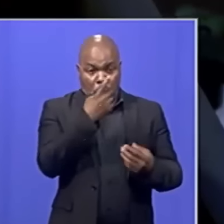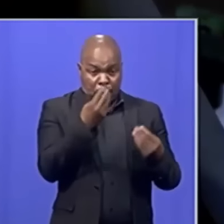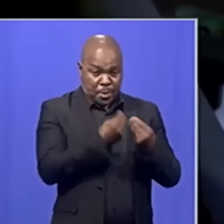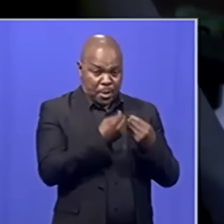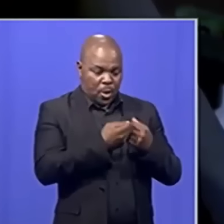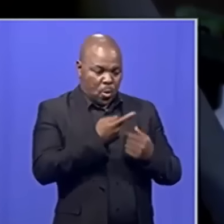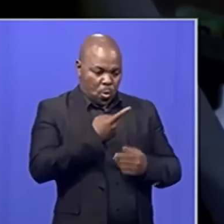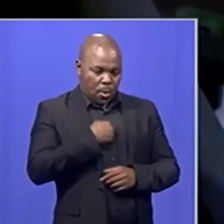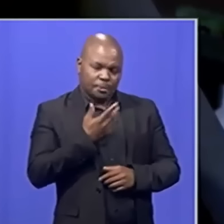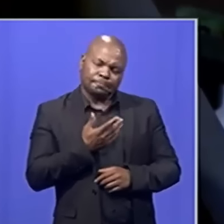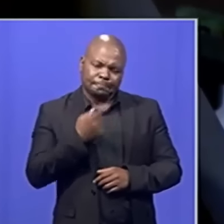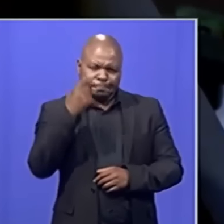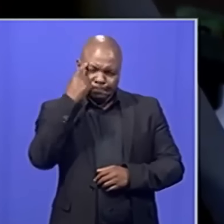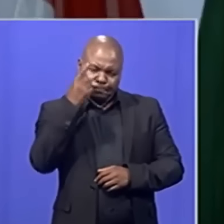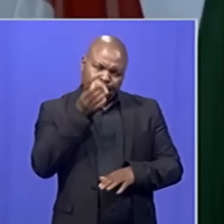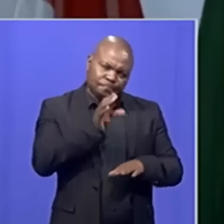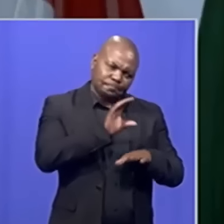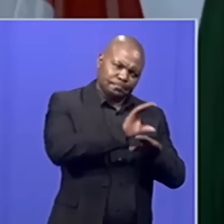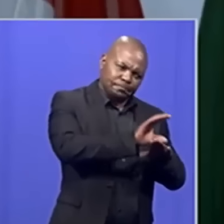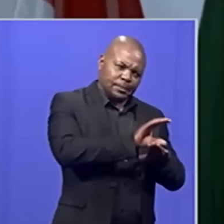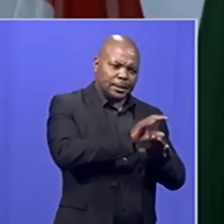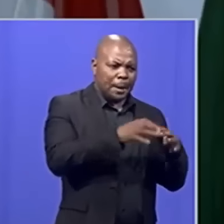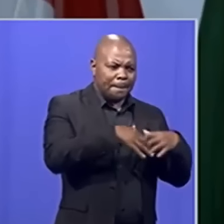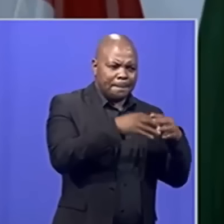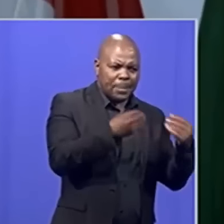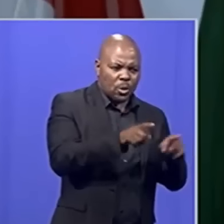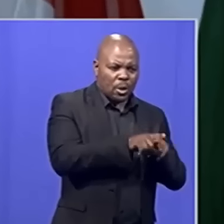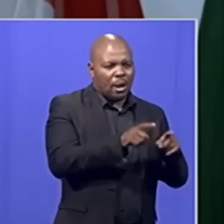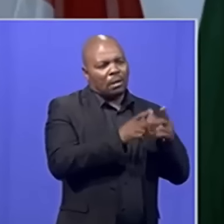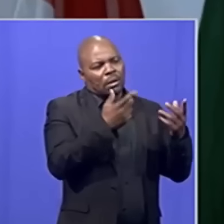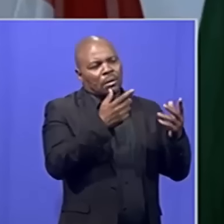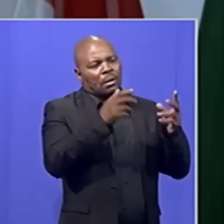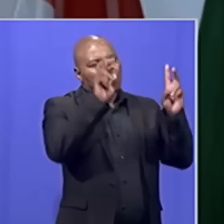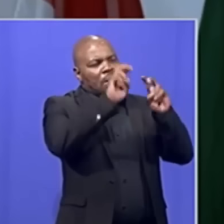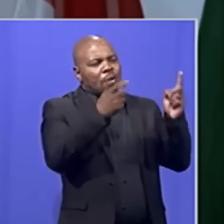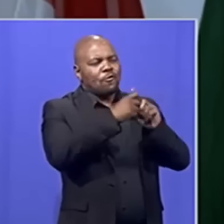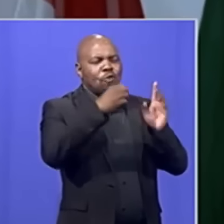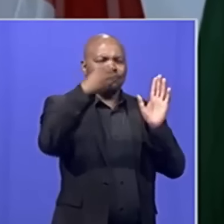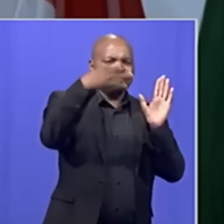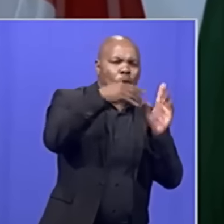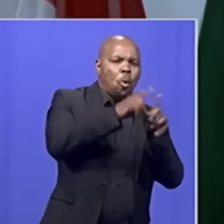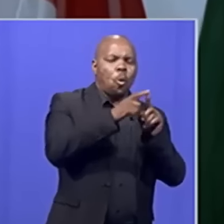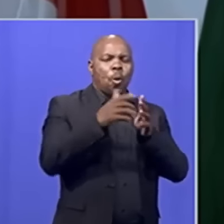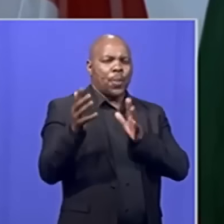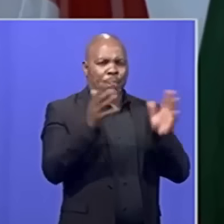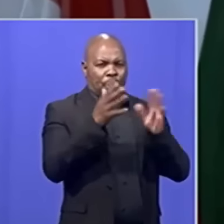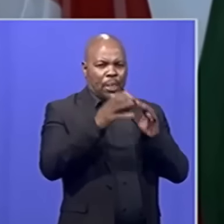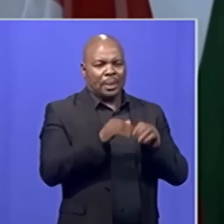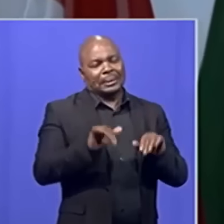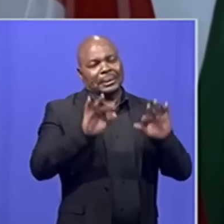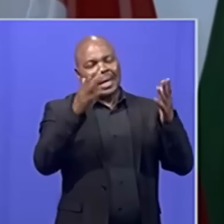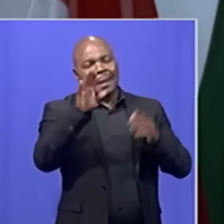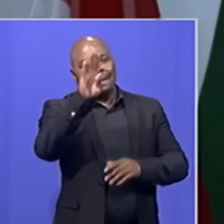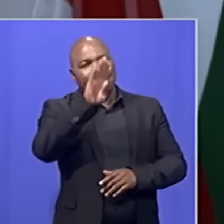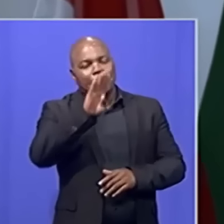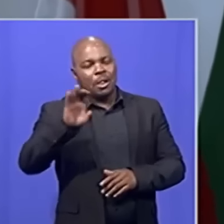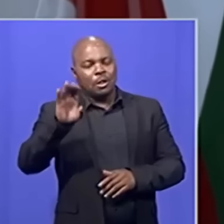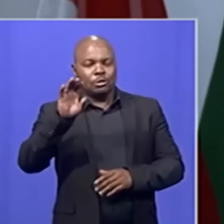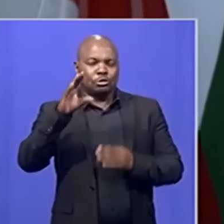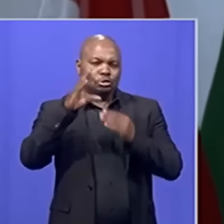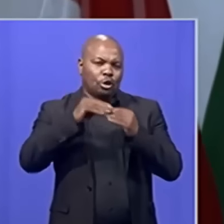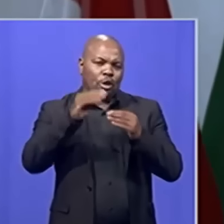that we're looking at is investing in energy, renewable energy. We're committing $10 billion to